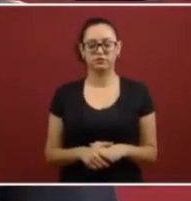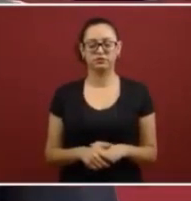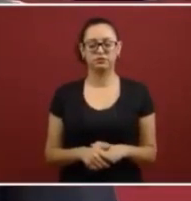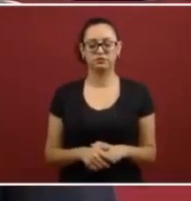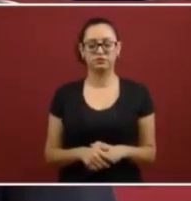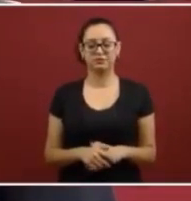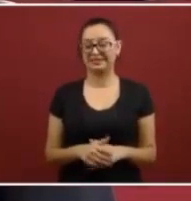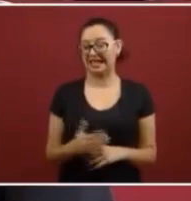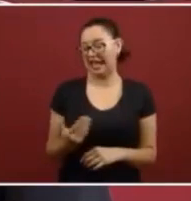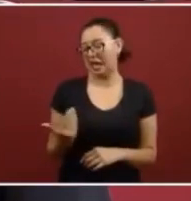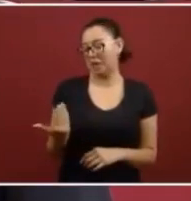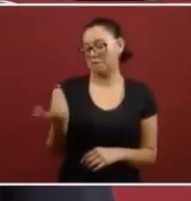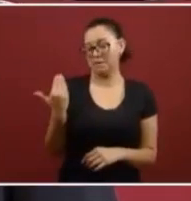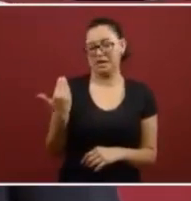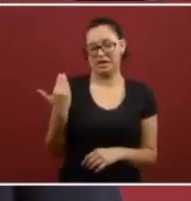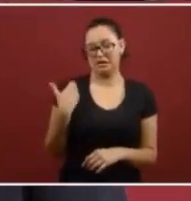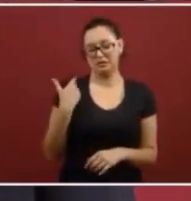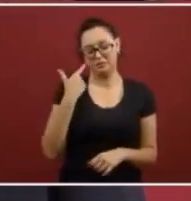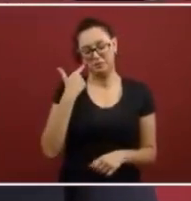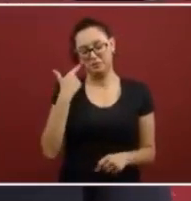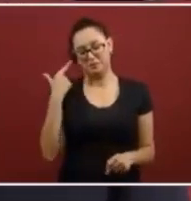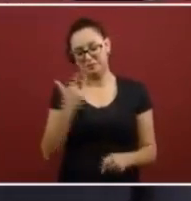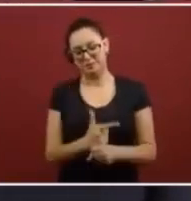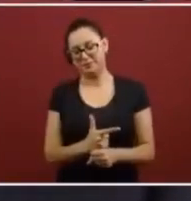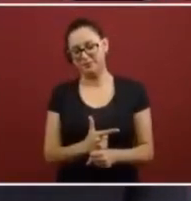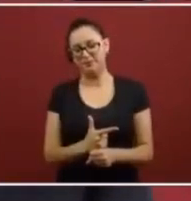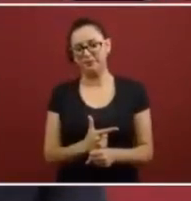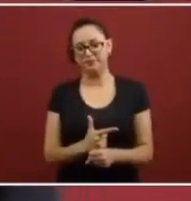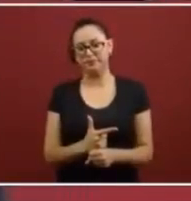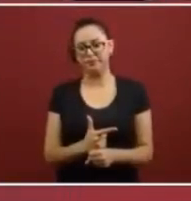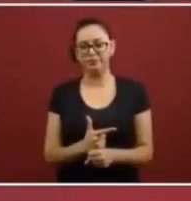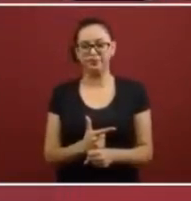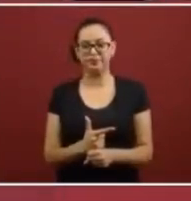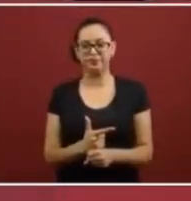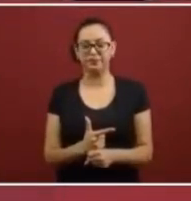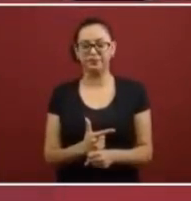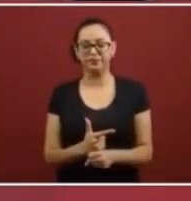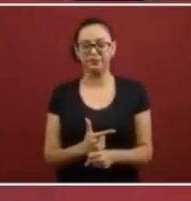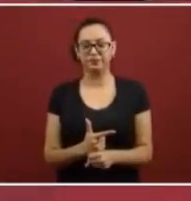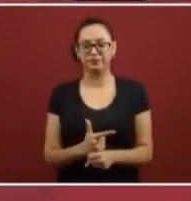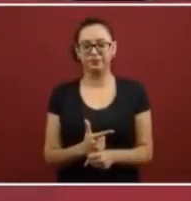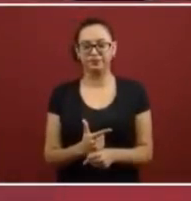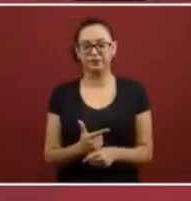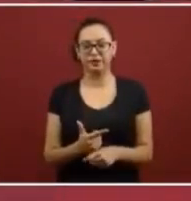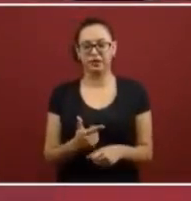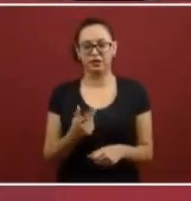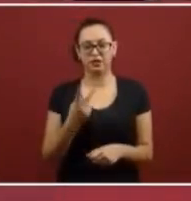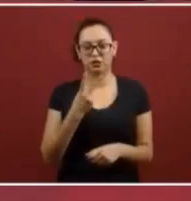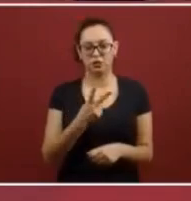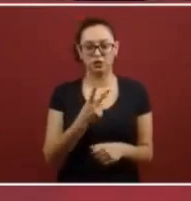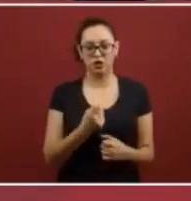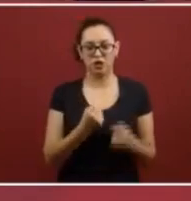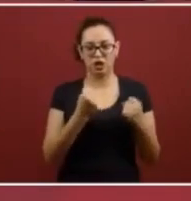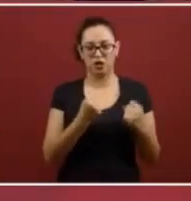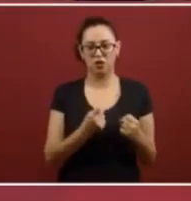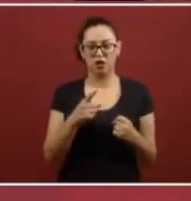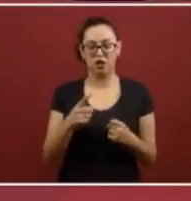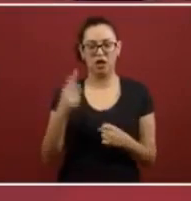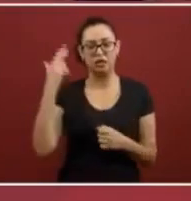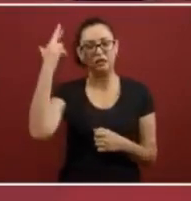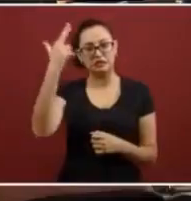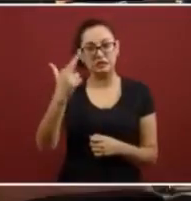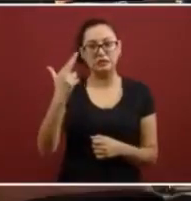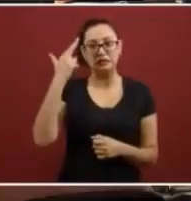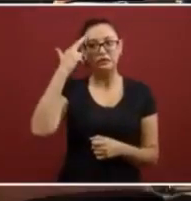identificaron been recientemente, identified recently que fueron una donación that were del donated rey de Jordania.